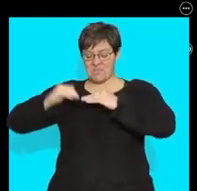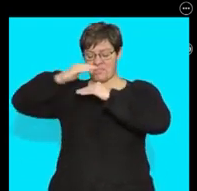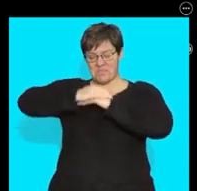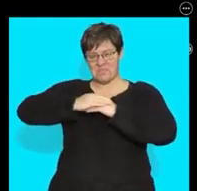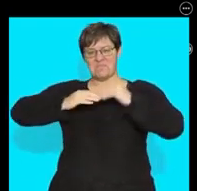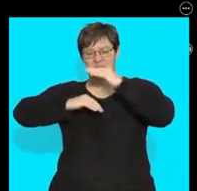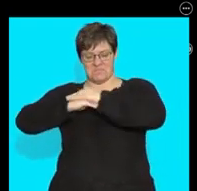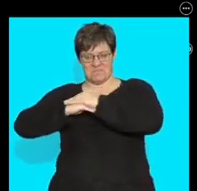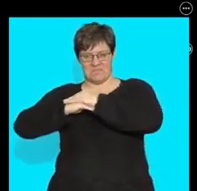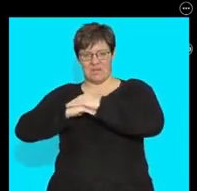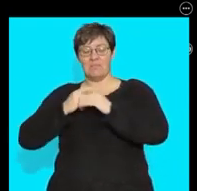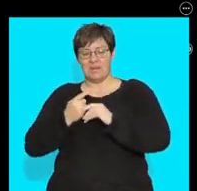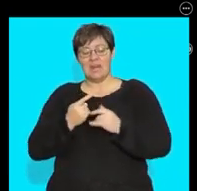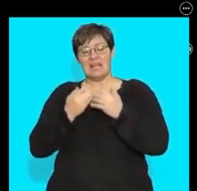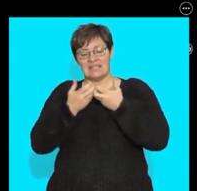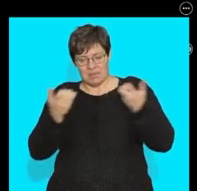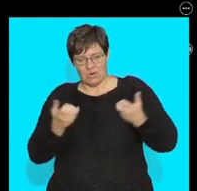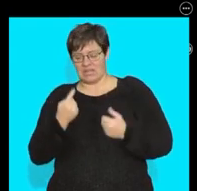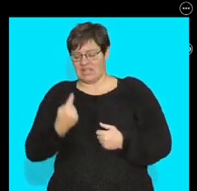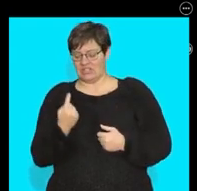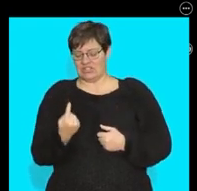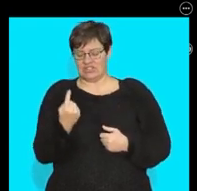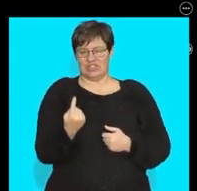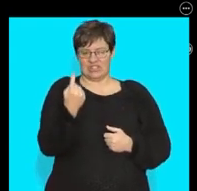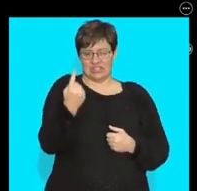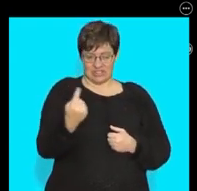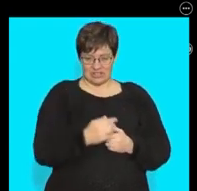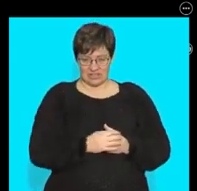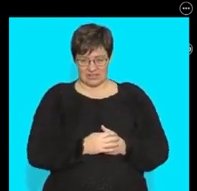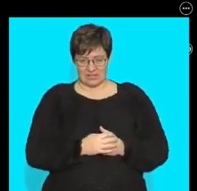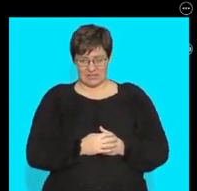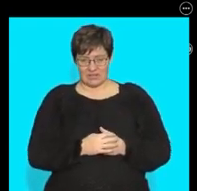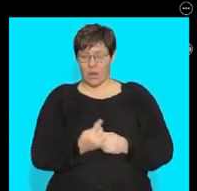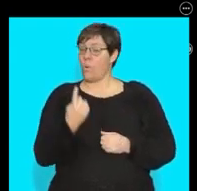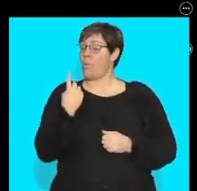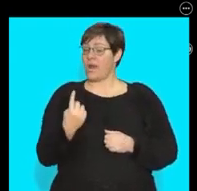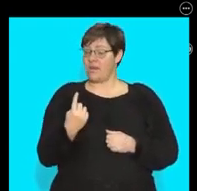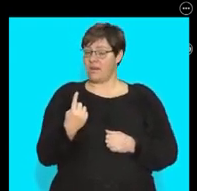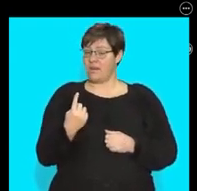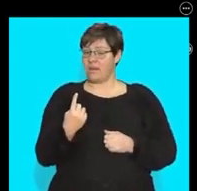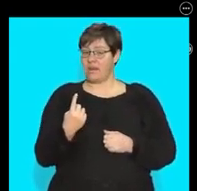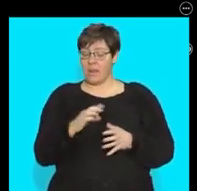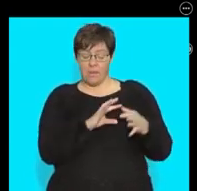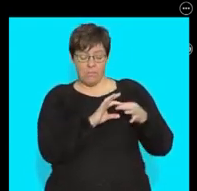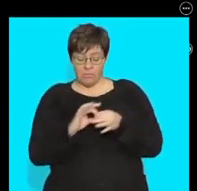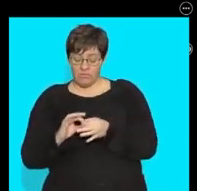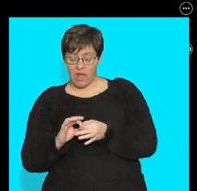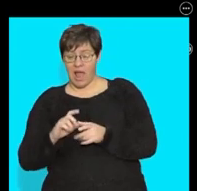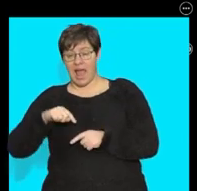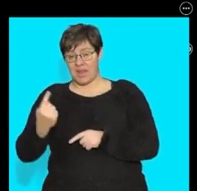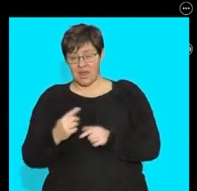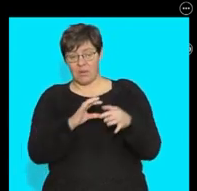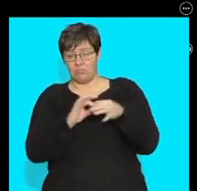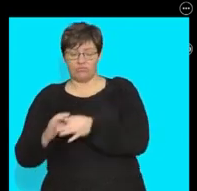right, is a separate pancake. The only thing, one pancake doesn't lead into another.